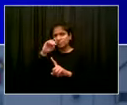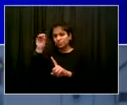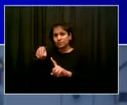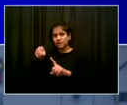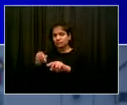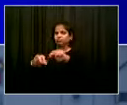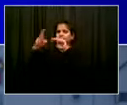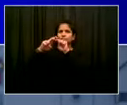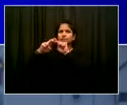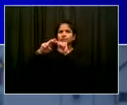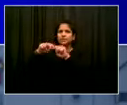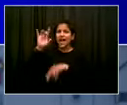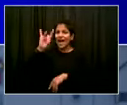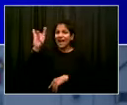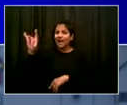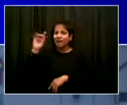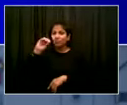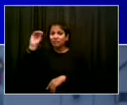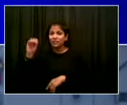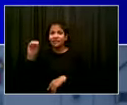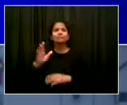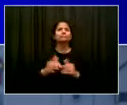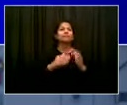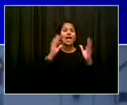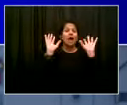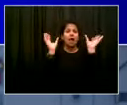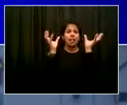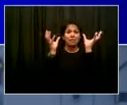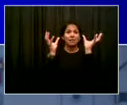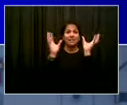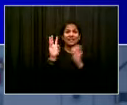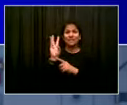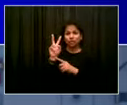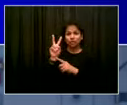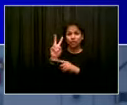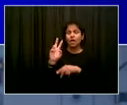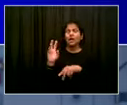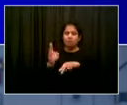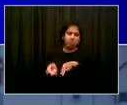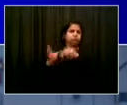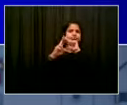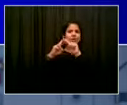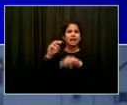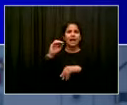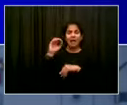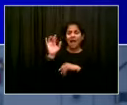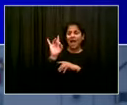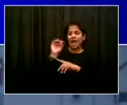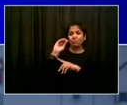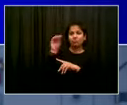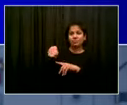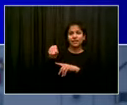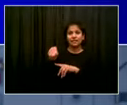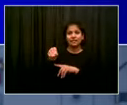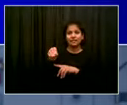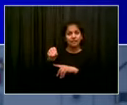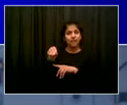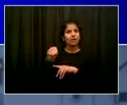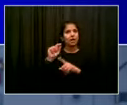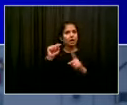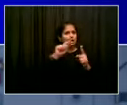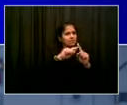92%. And sanitation from 62% to 87%. Mandates work. They get people vaccinated. They keep